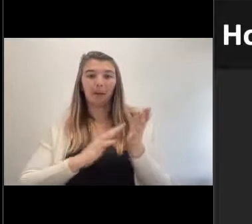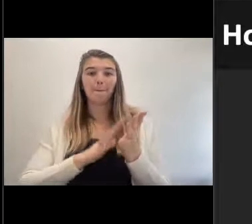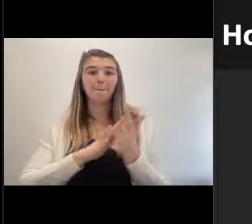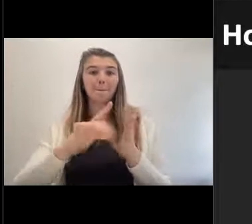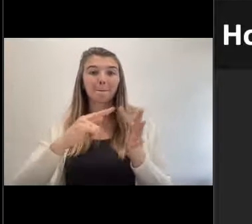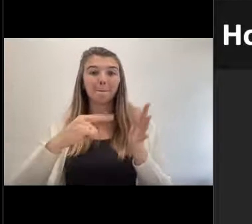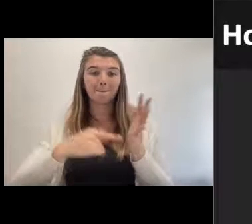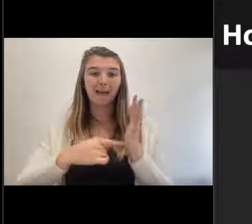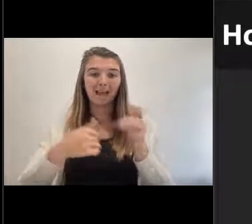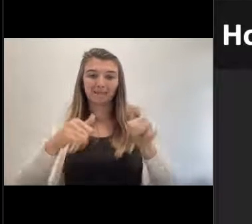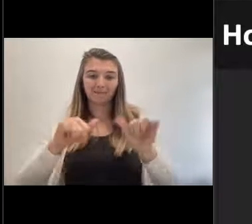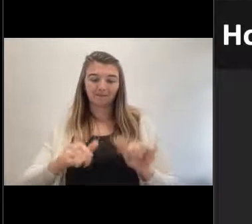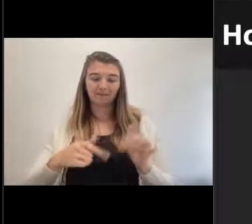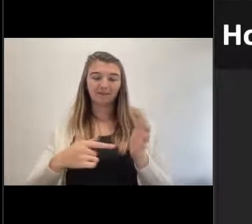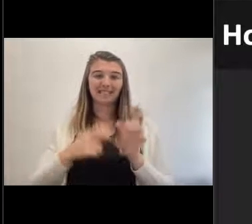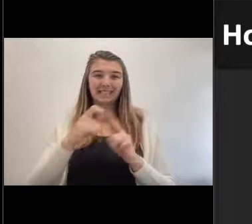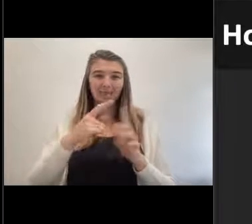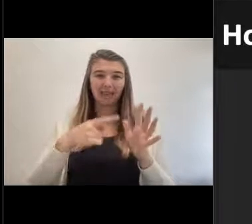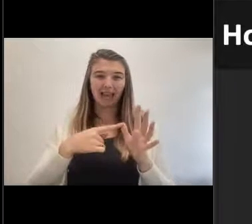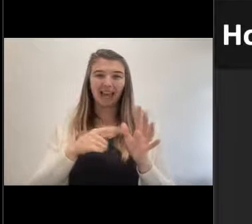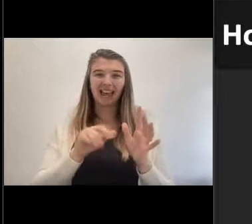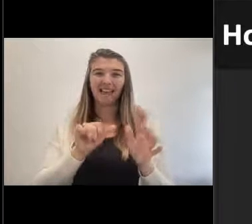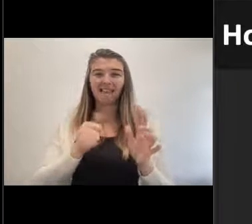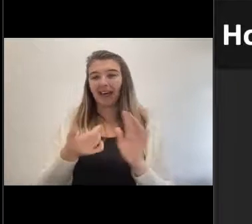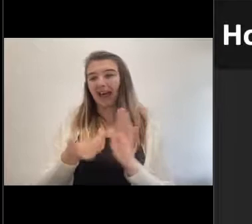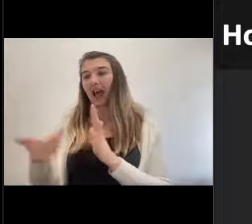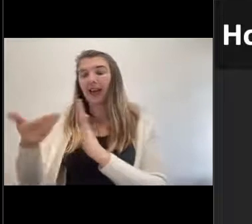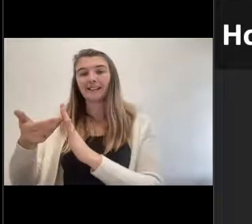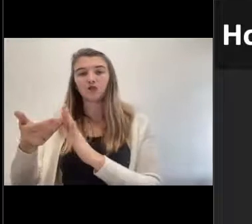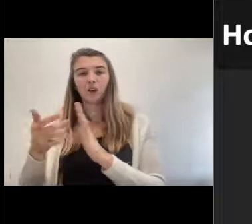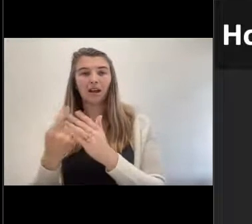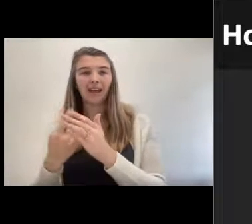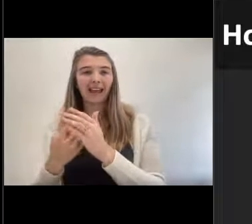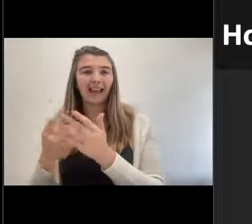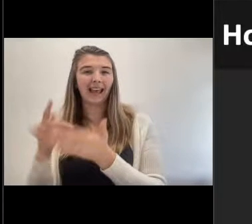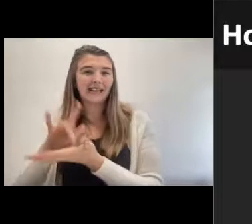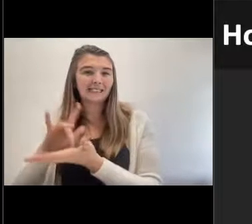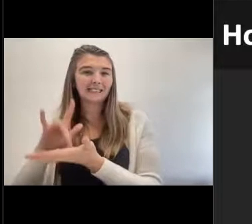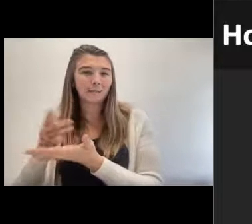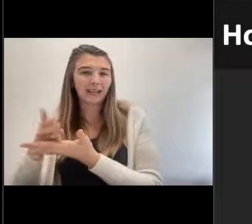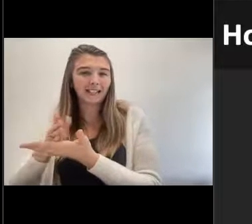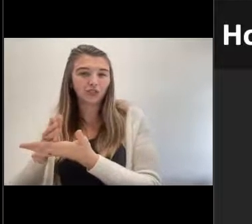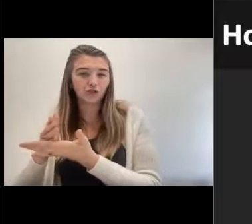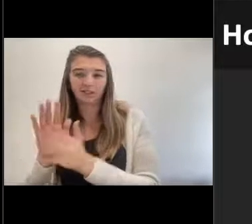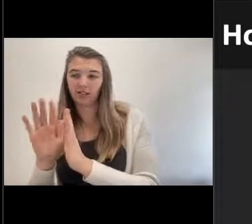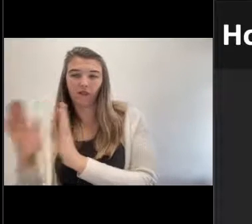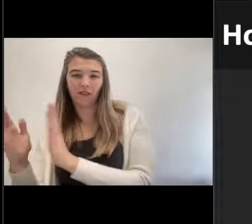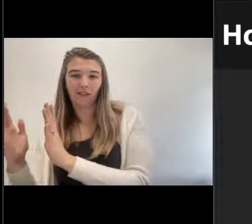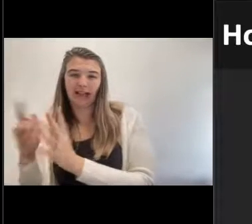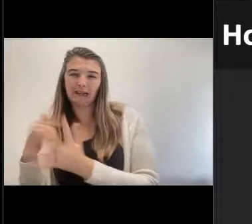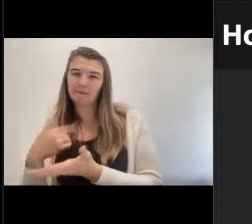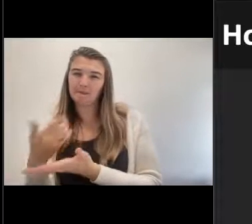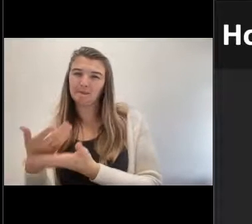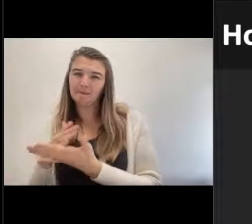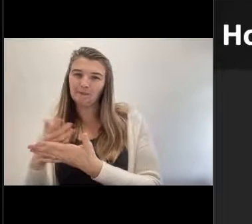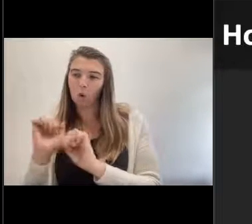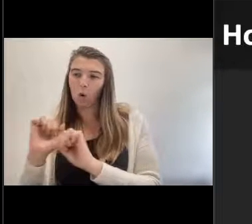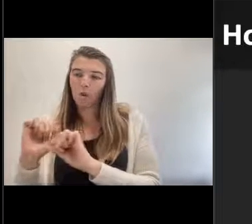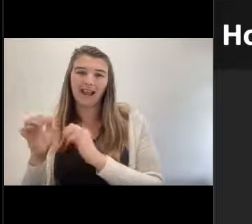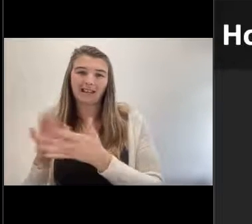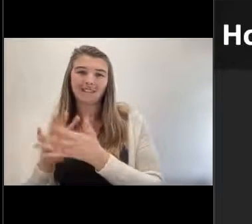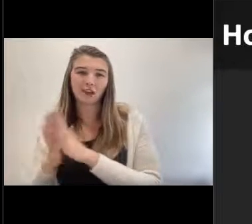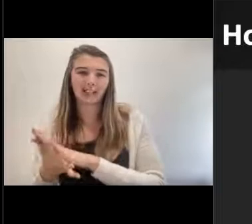on. And we also have a couple of extra intermediates that we're not entirely sure on the pathway for their degradation. But we